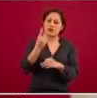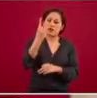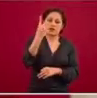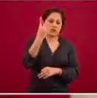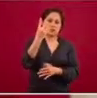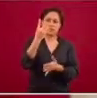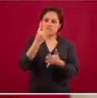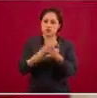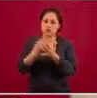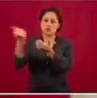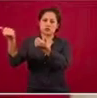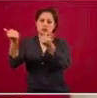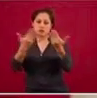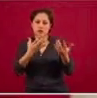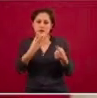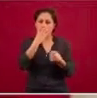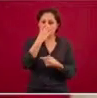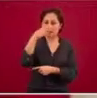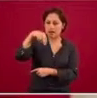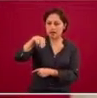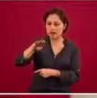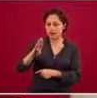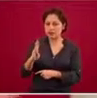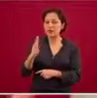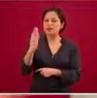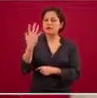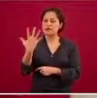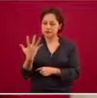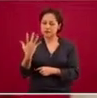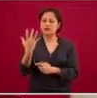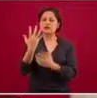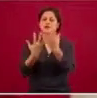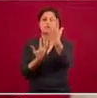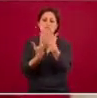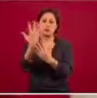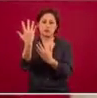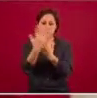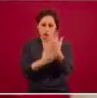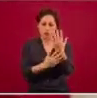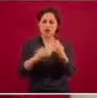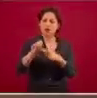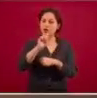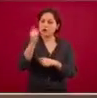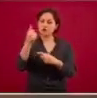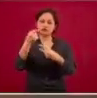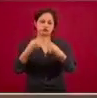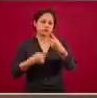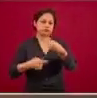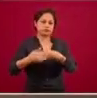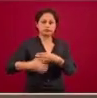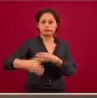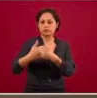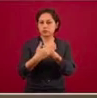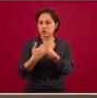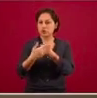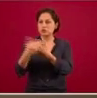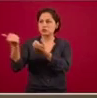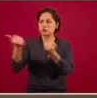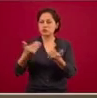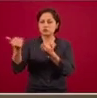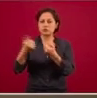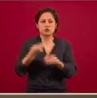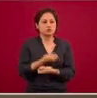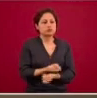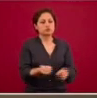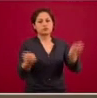talked about how they're still lacking some supplies. We told them, like, well, we are still having some shipments that are coming from China. We've had